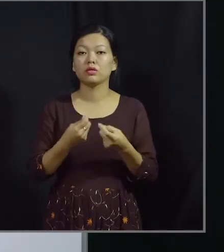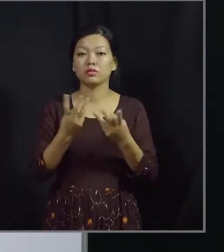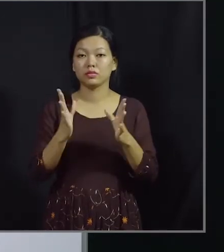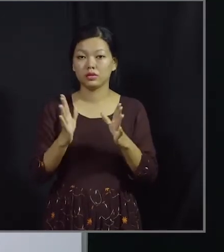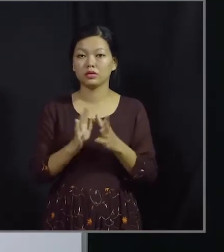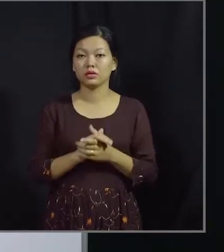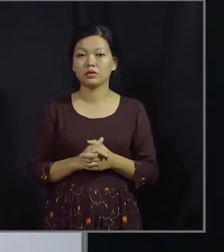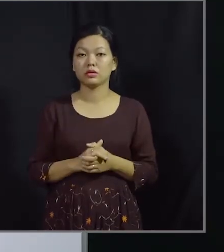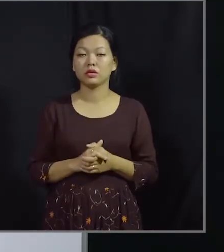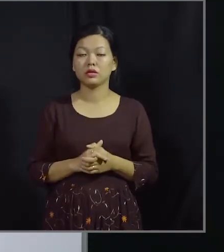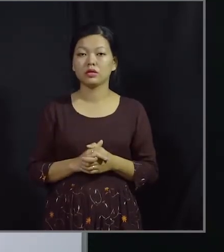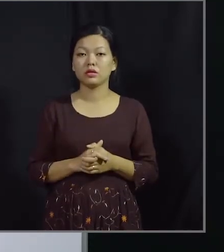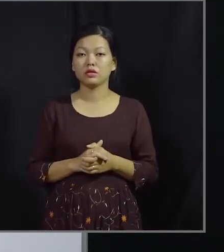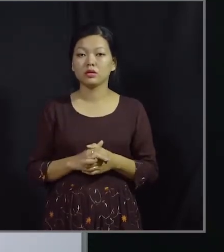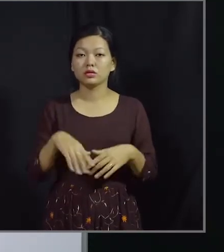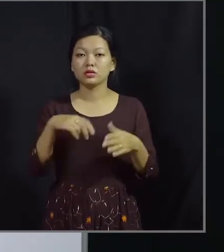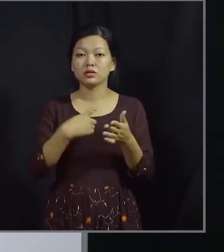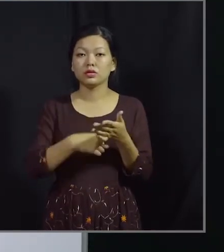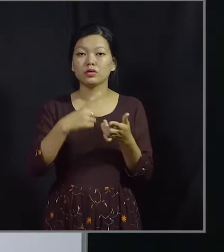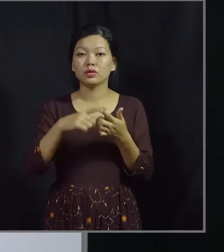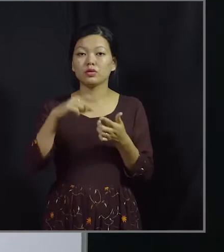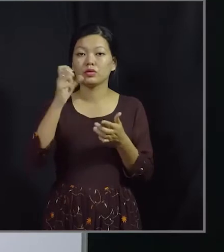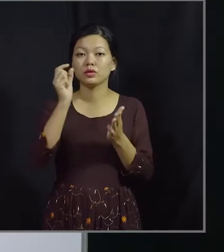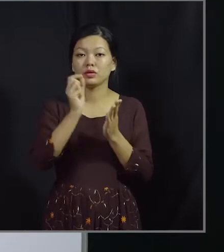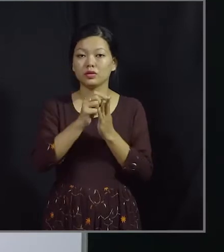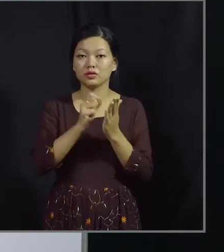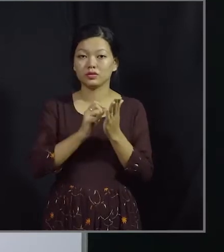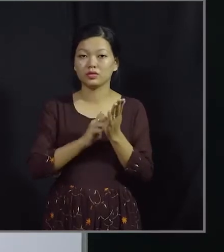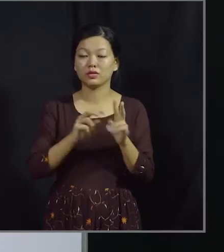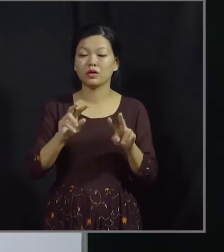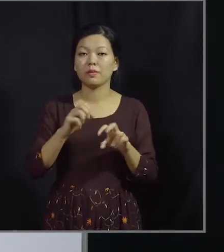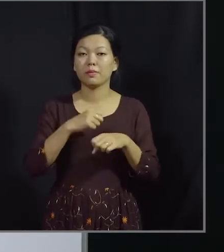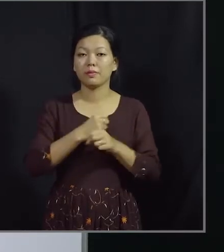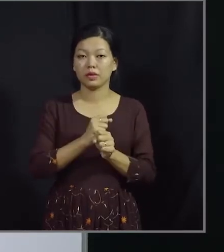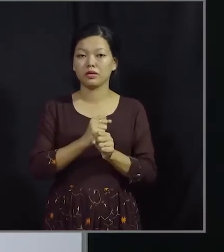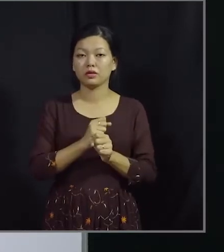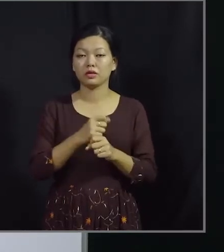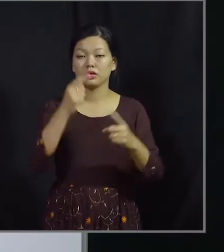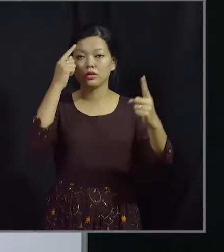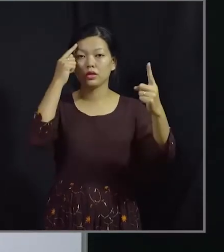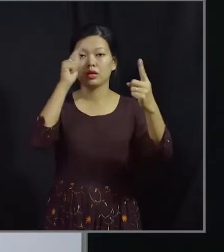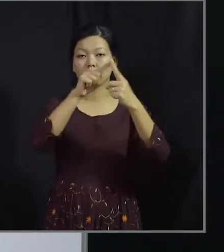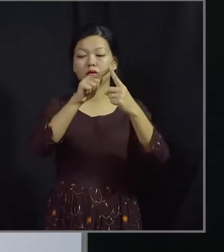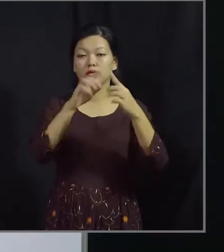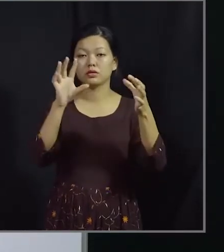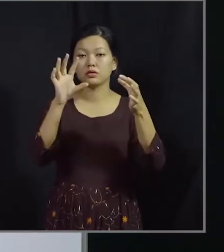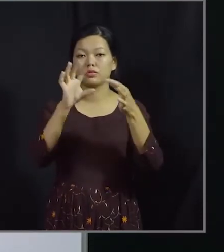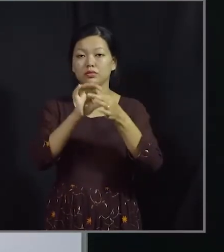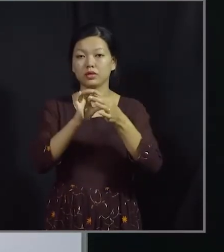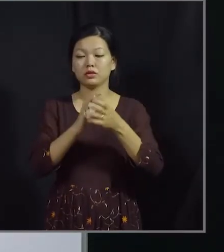But due to reconstitutions, they agree that this partnership, the